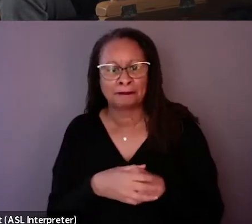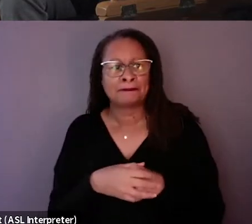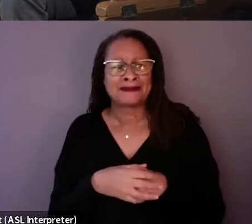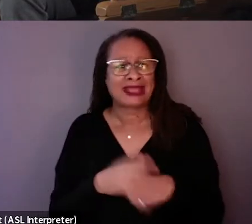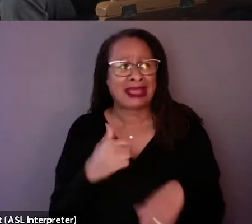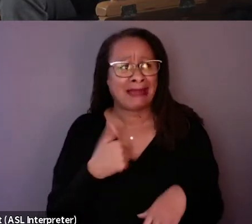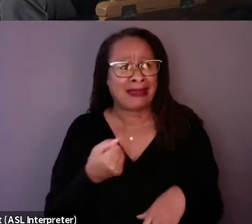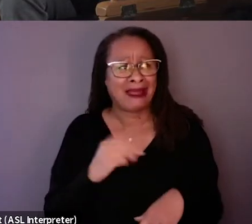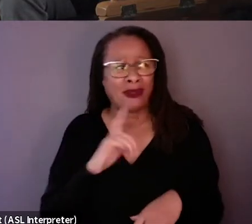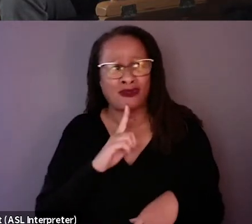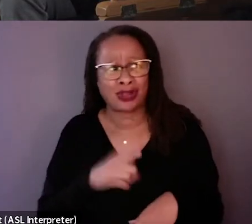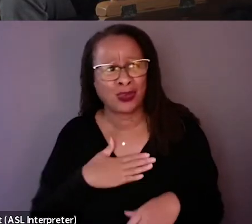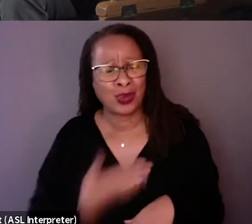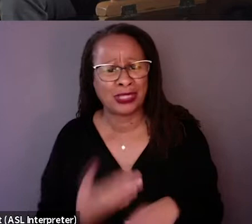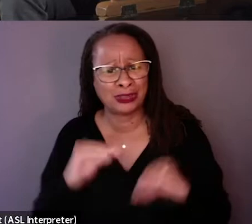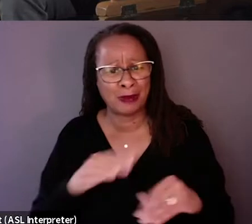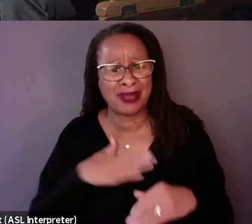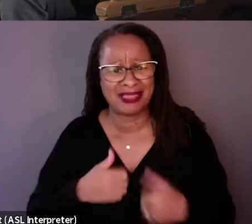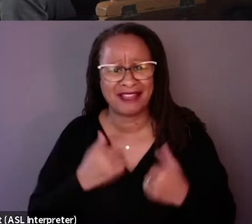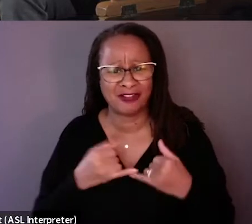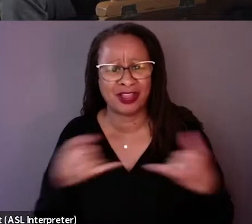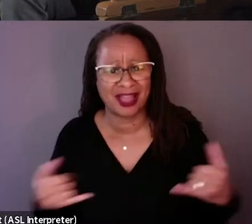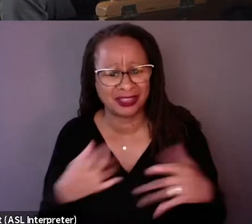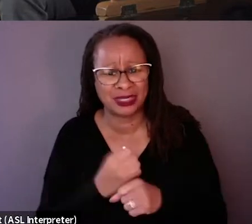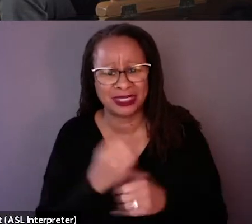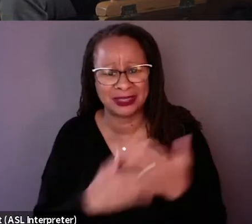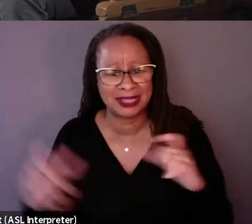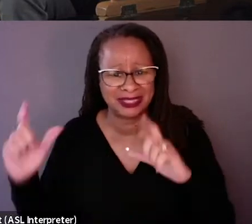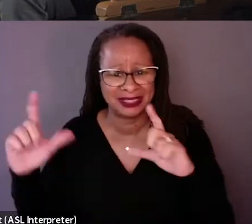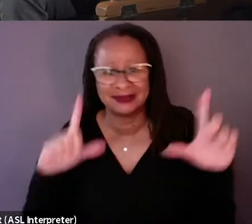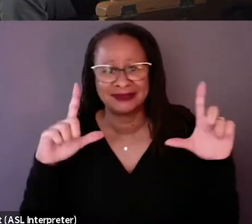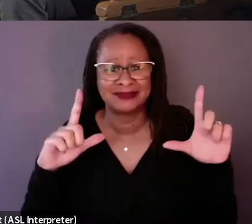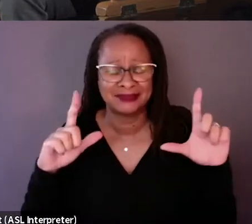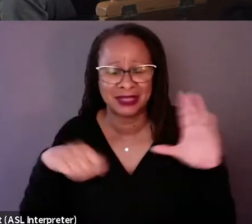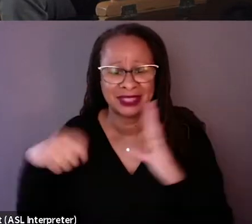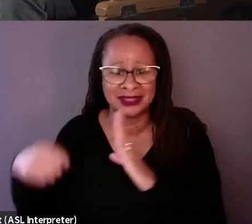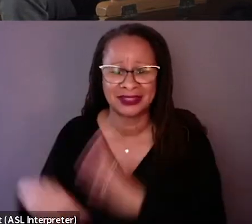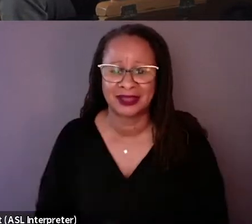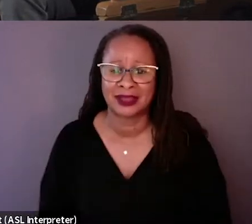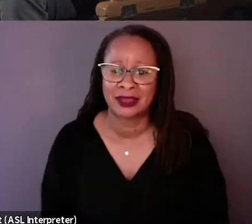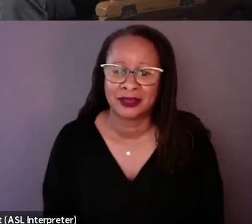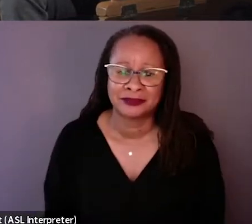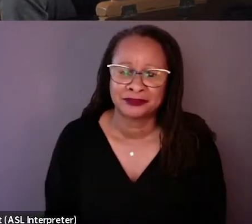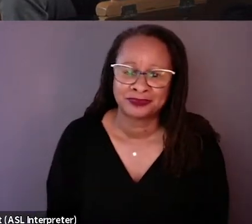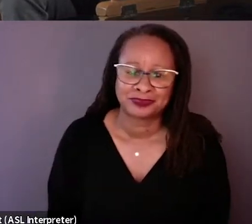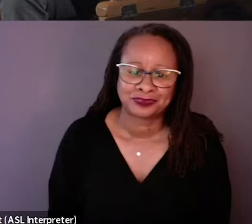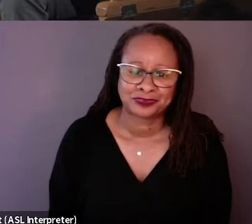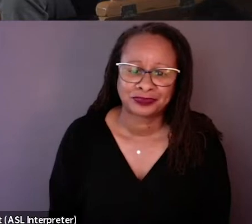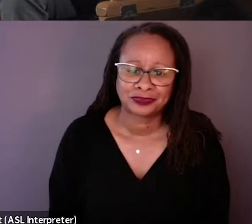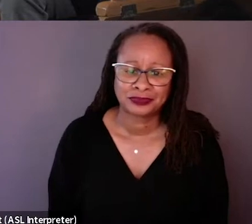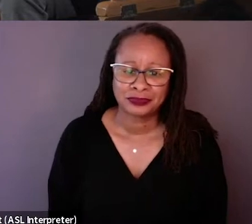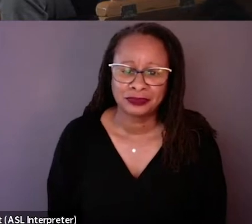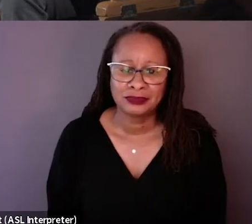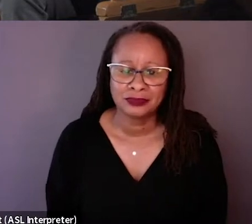really put my life on the line like that to get some of these shots? You want to start? Yeah, it